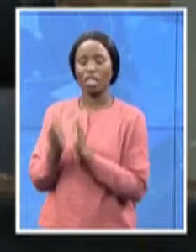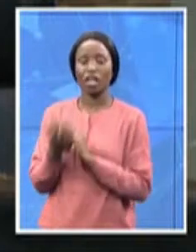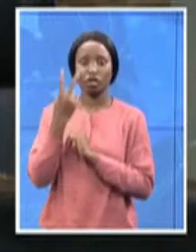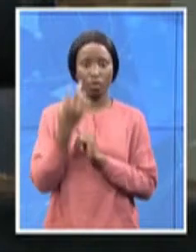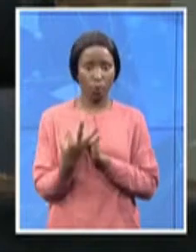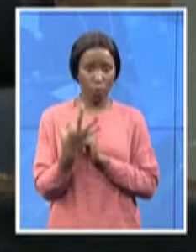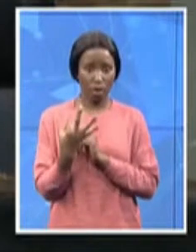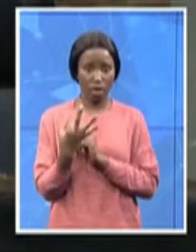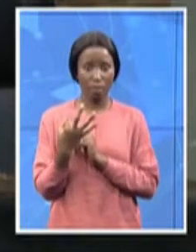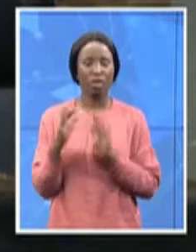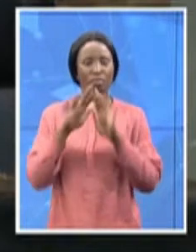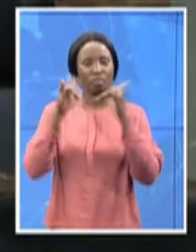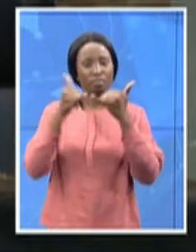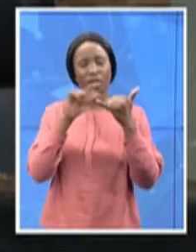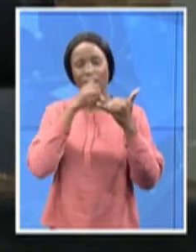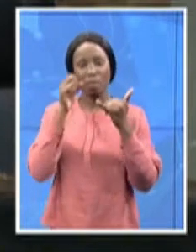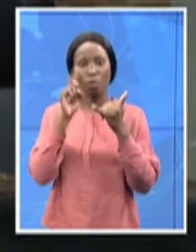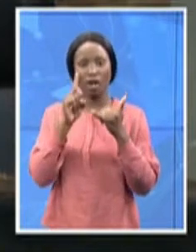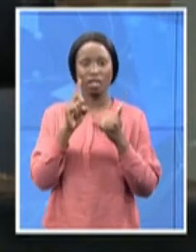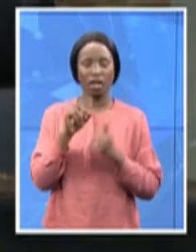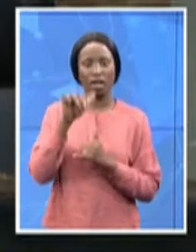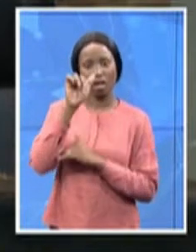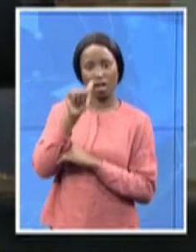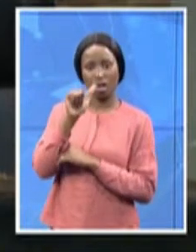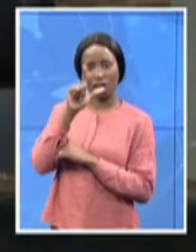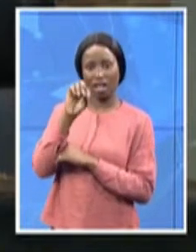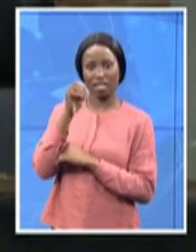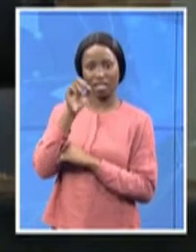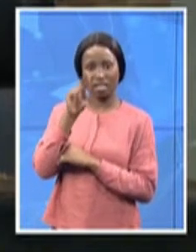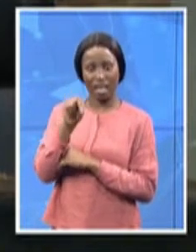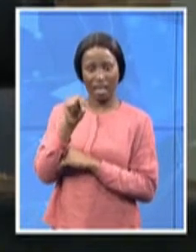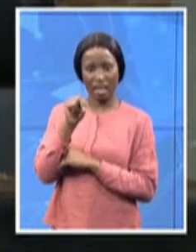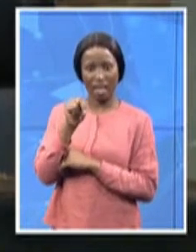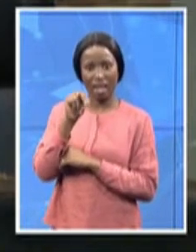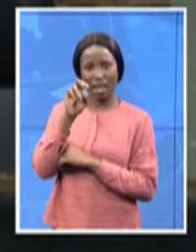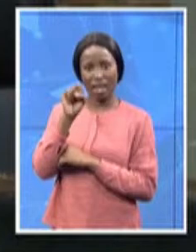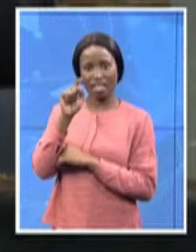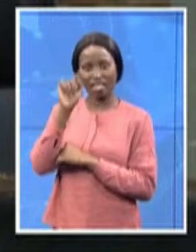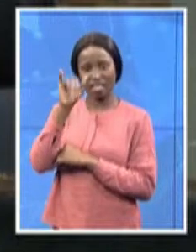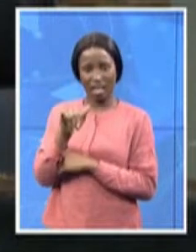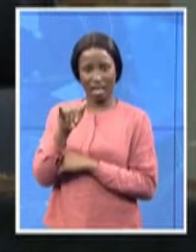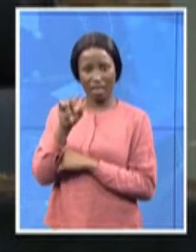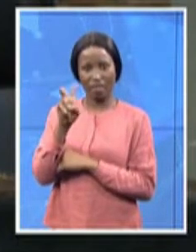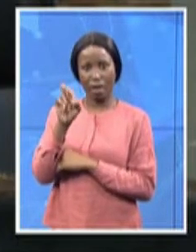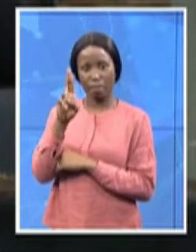Eldenstein, Farber, and Grobler, which conducted the